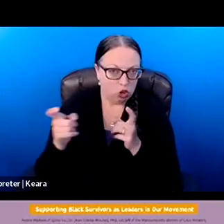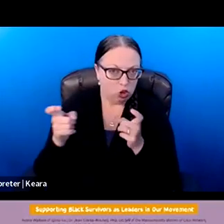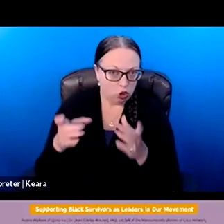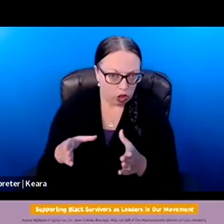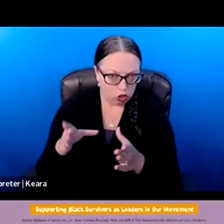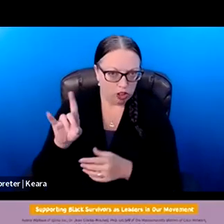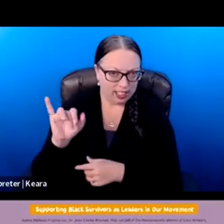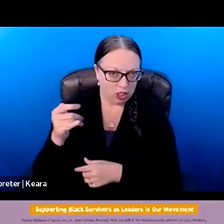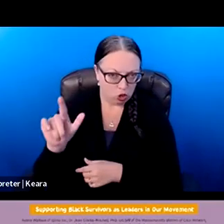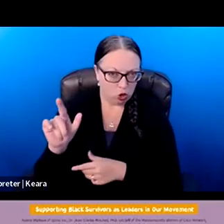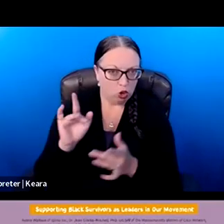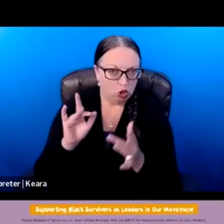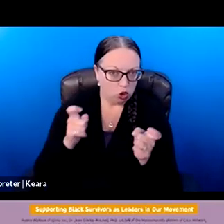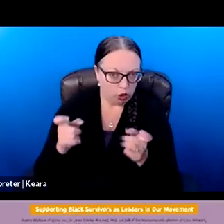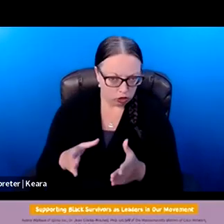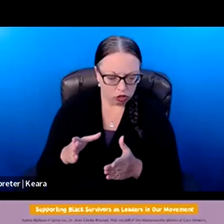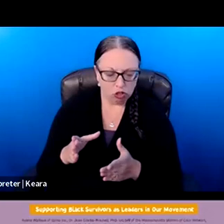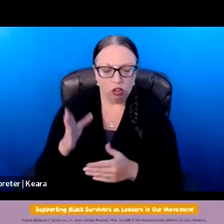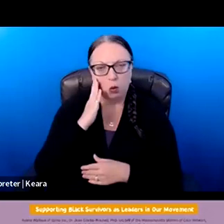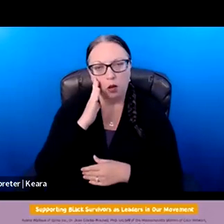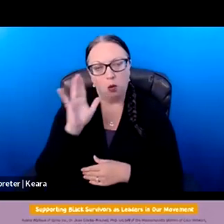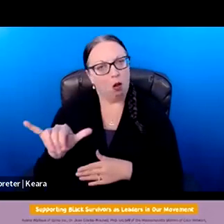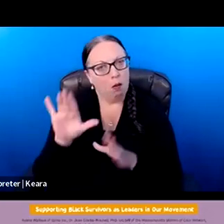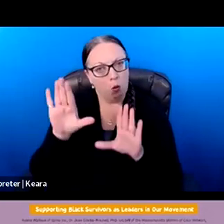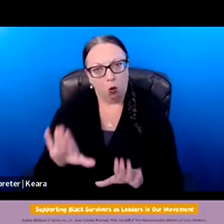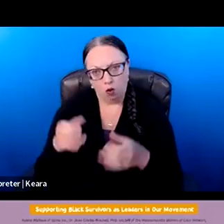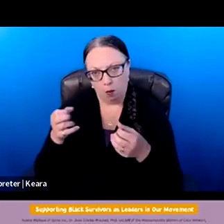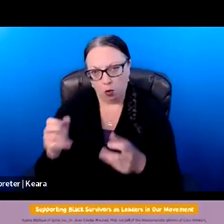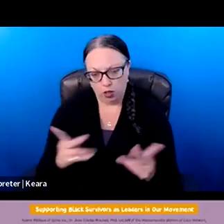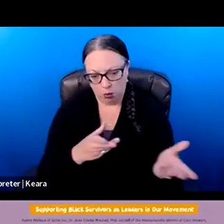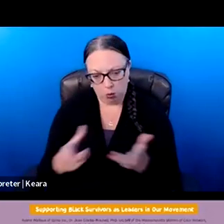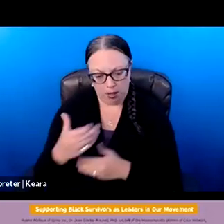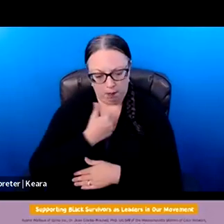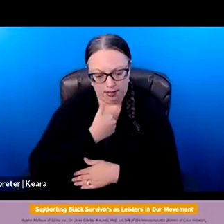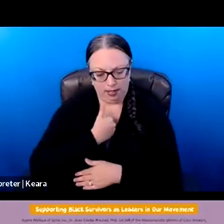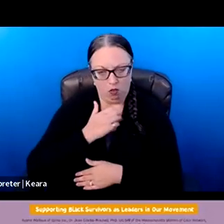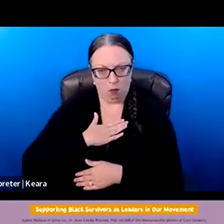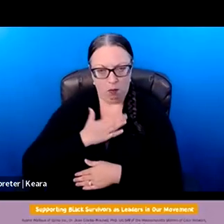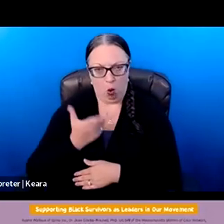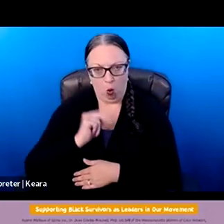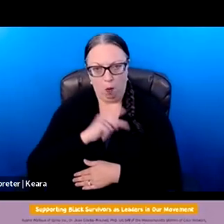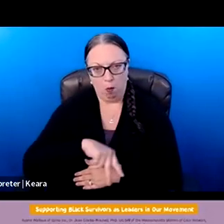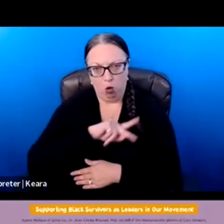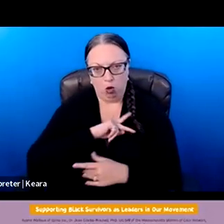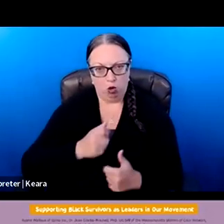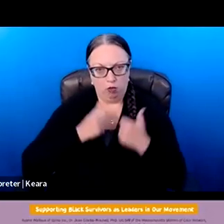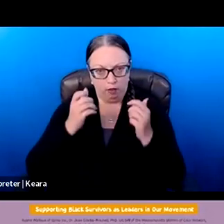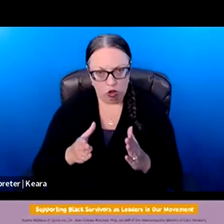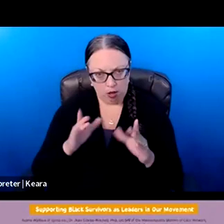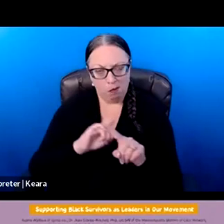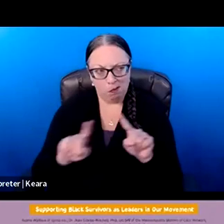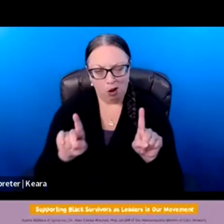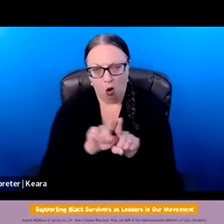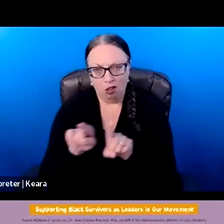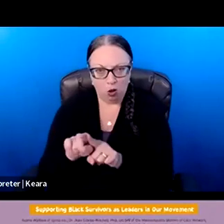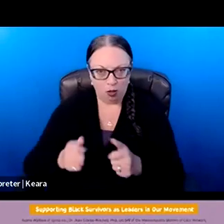moment that this would be a great opportunity for me to bring my own personal survivorship, but also the survivorship that I had come into contact with